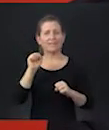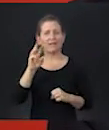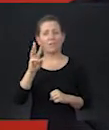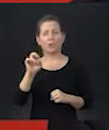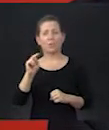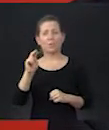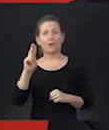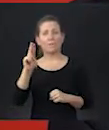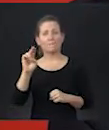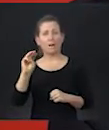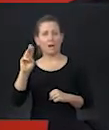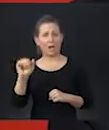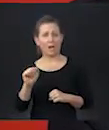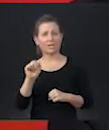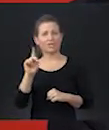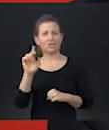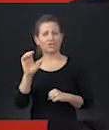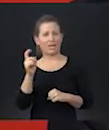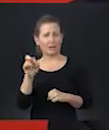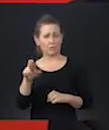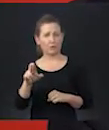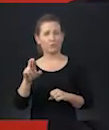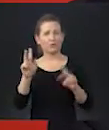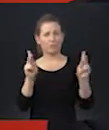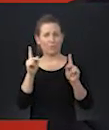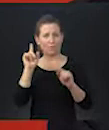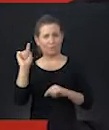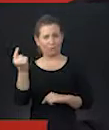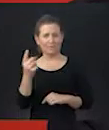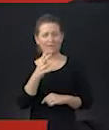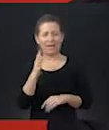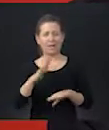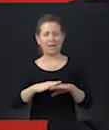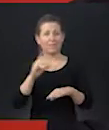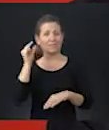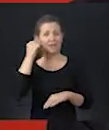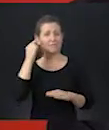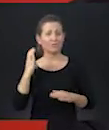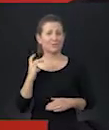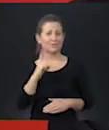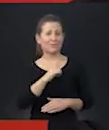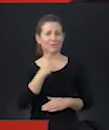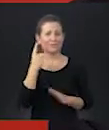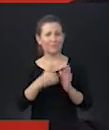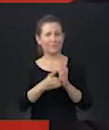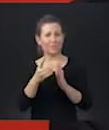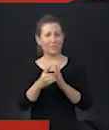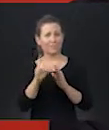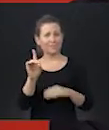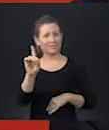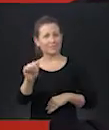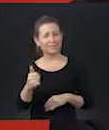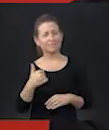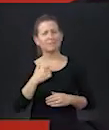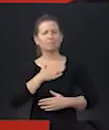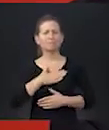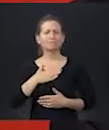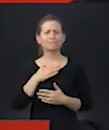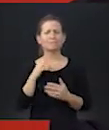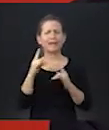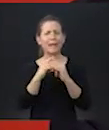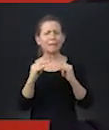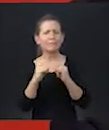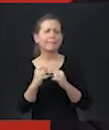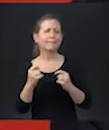First. I am also on the governor's council for developmental disabilities. I enjoy camping, hiking,